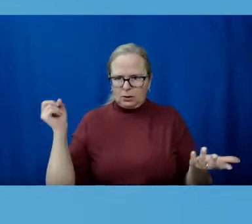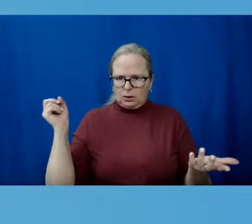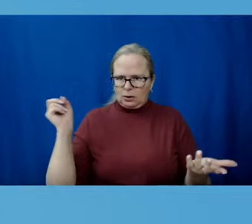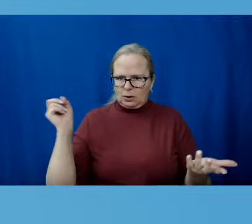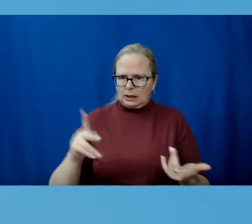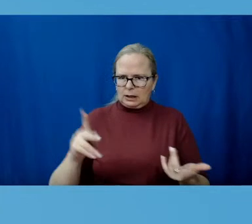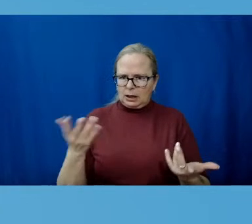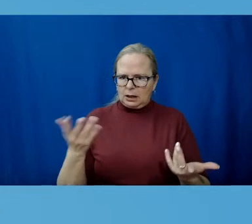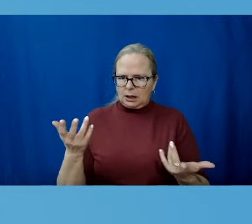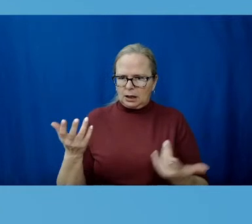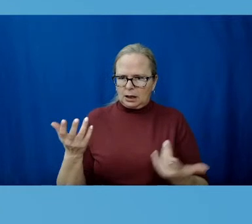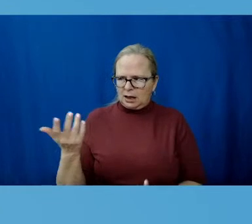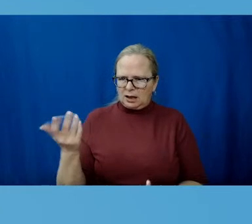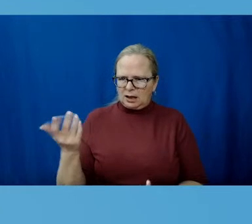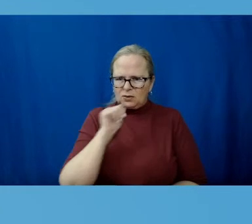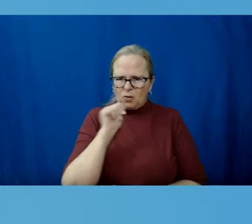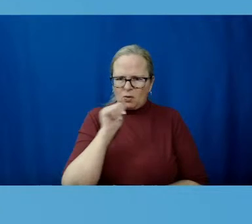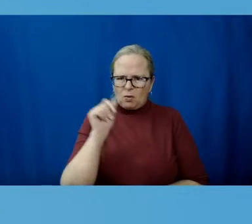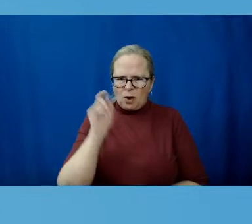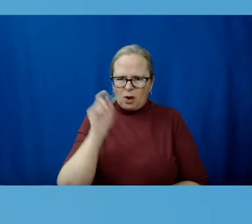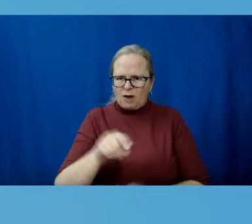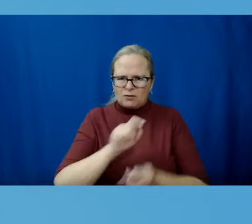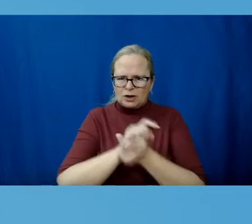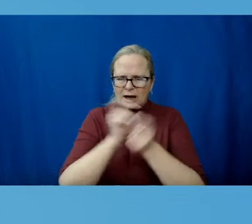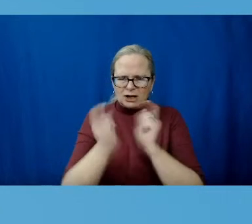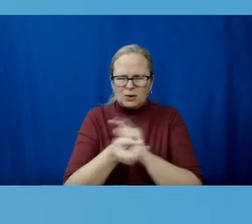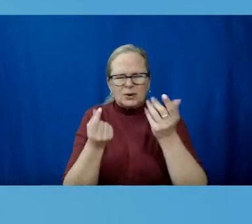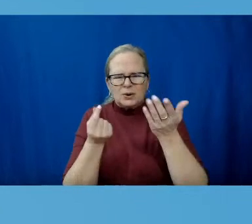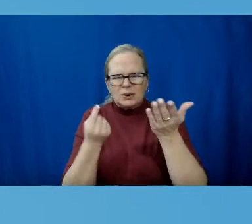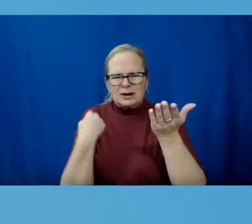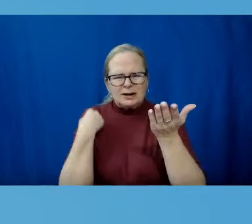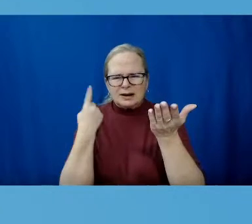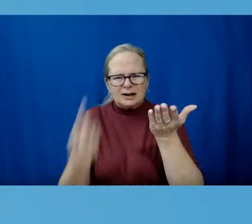care about your citizens? There's two